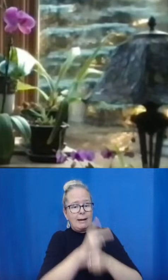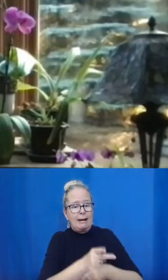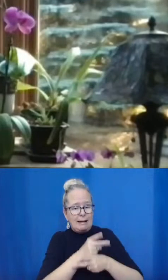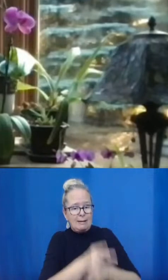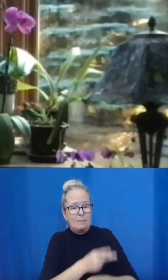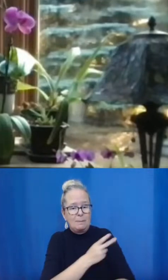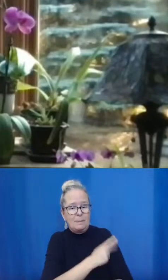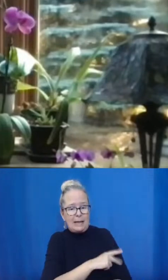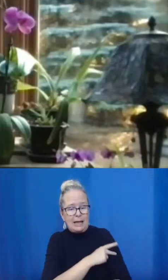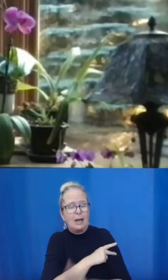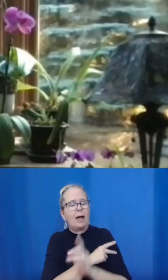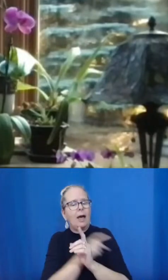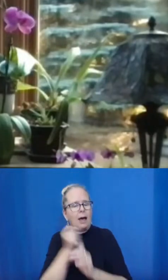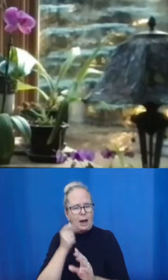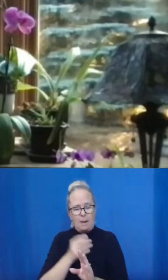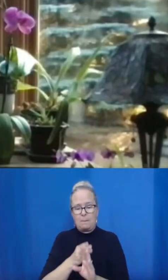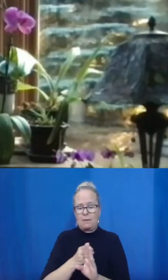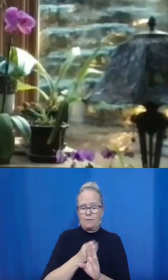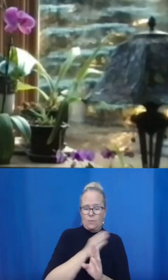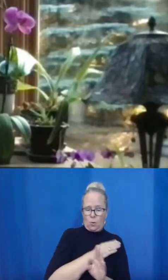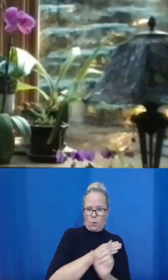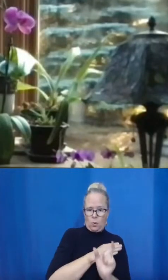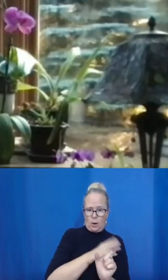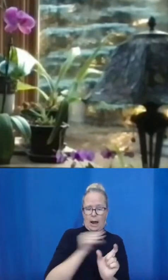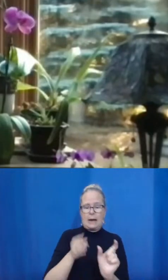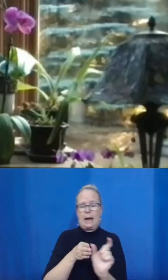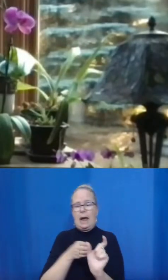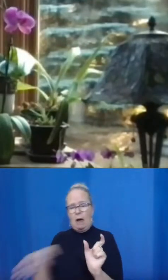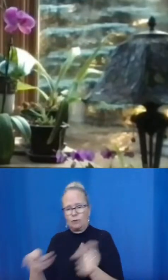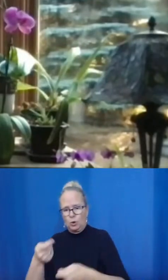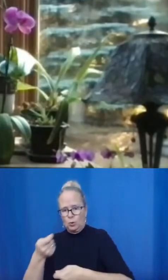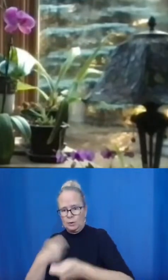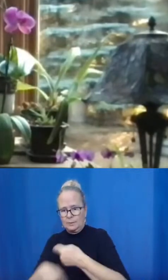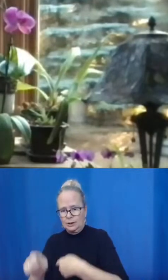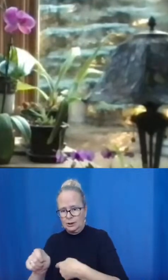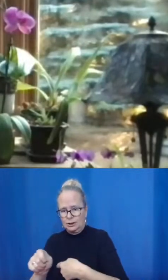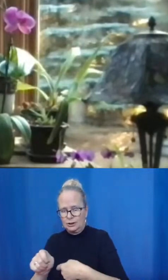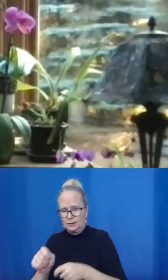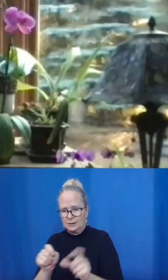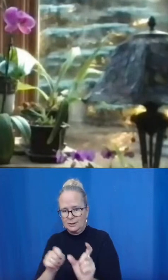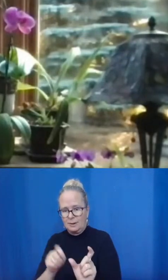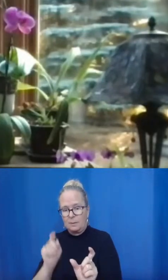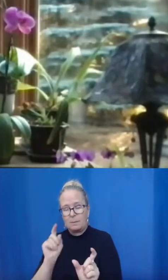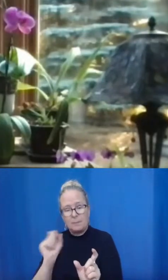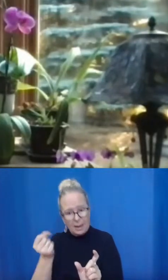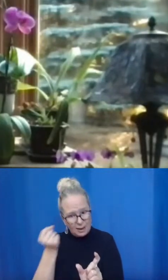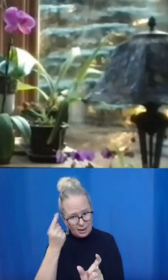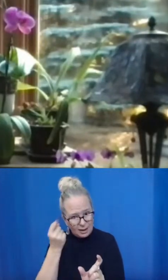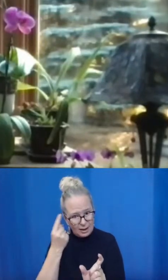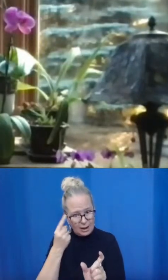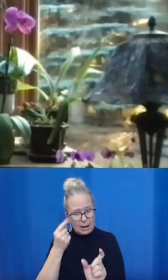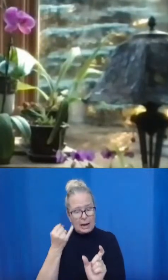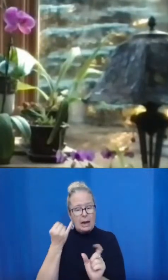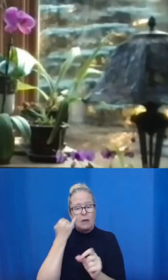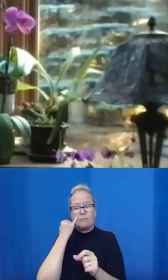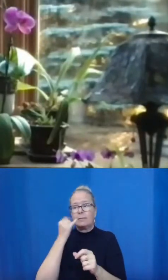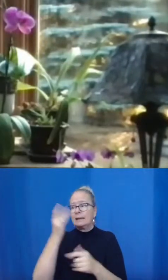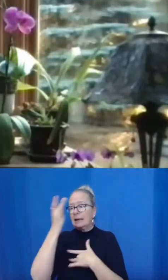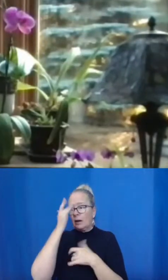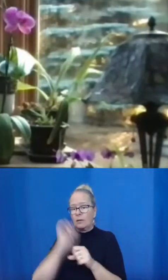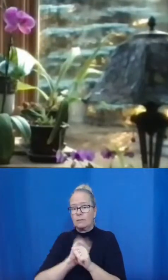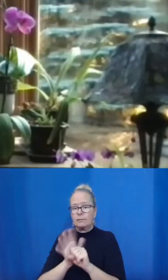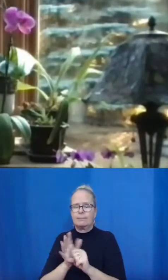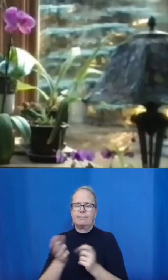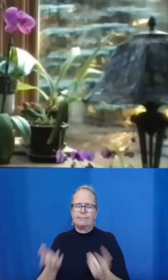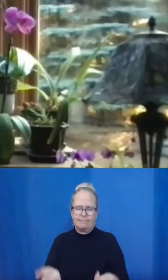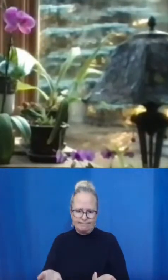donors that we need to perform transplants. And indeed, there was a story that we heard just a few weeks ago from